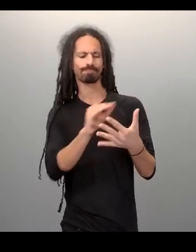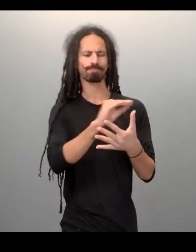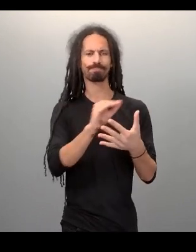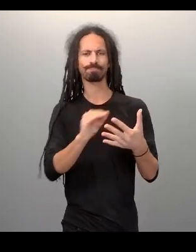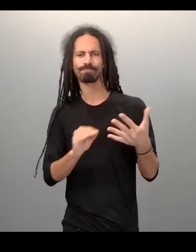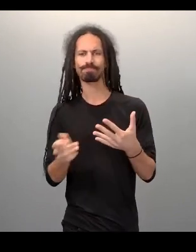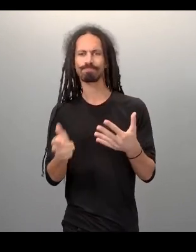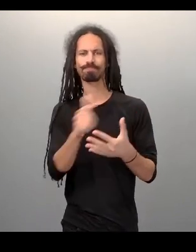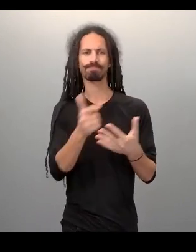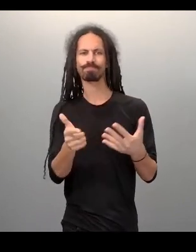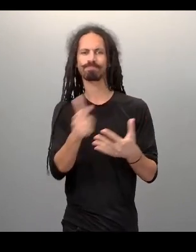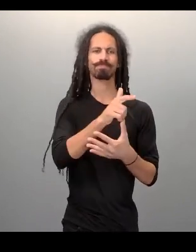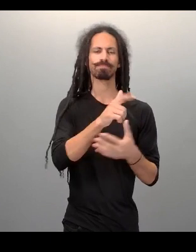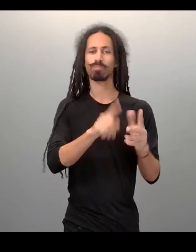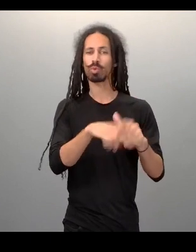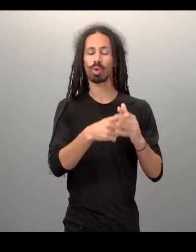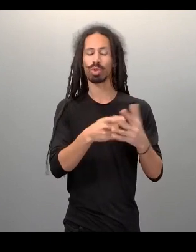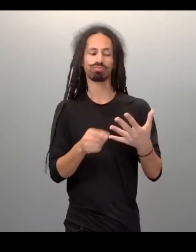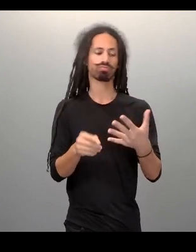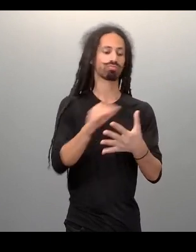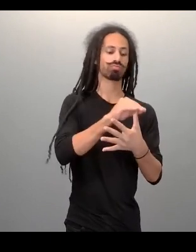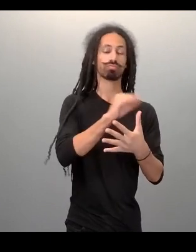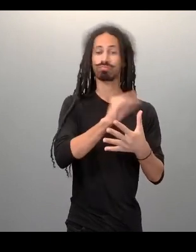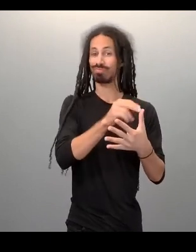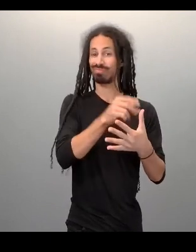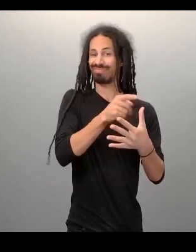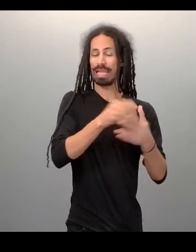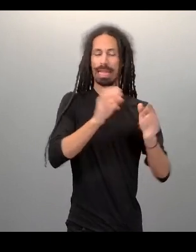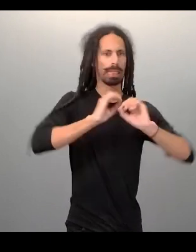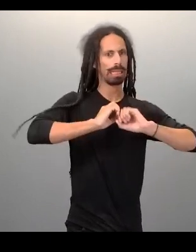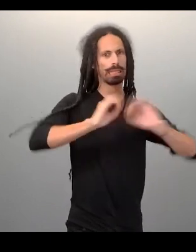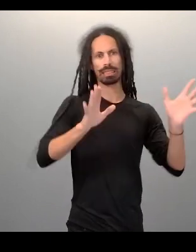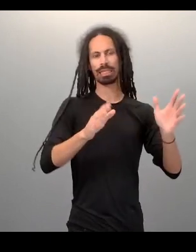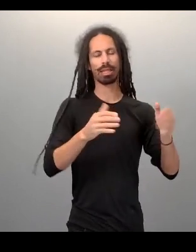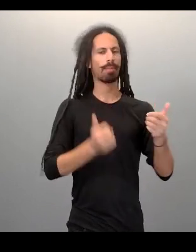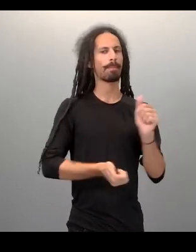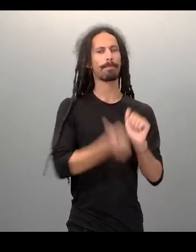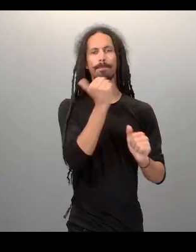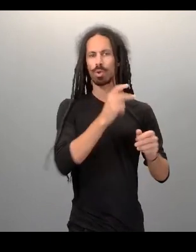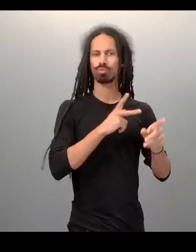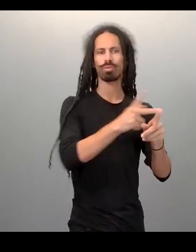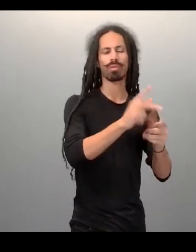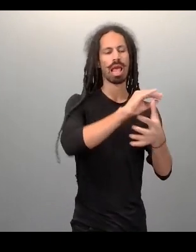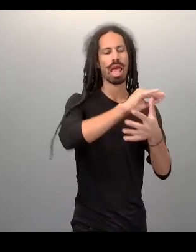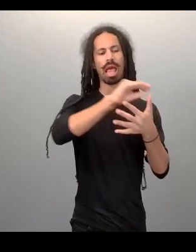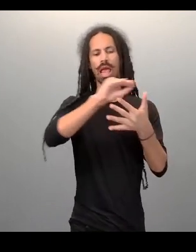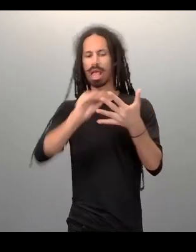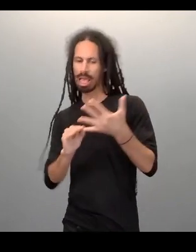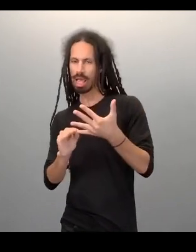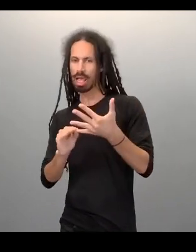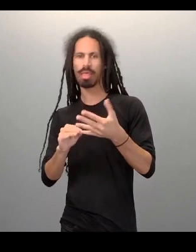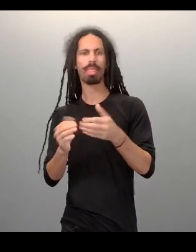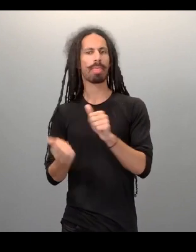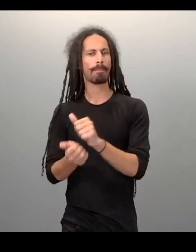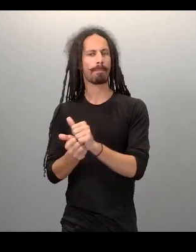with the one that's very clearly professional and moving down to the ones that is very clearly a casual email.